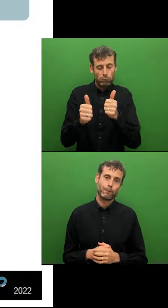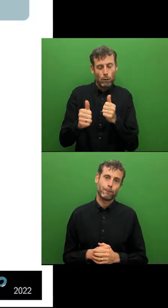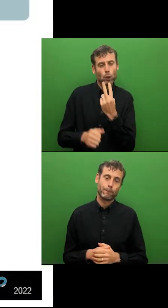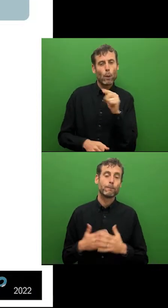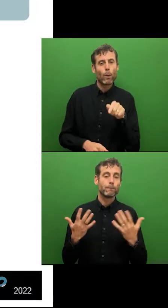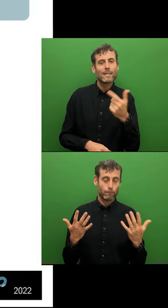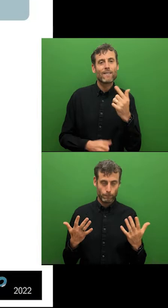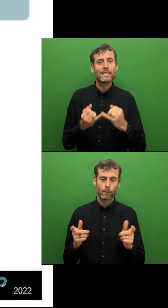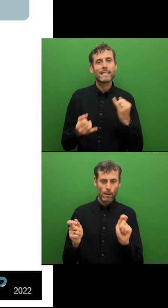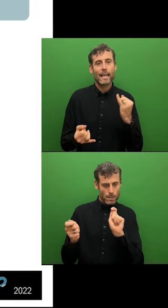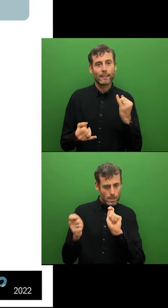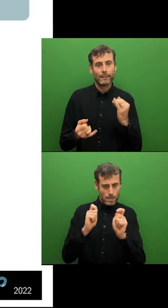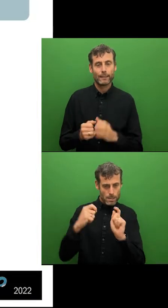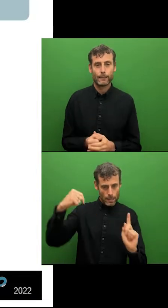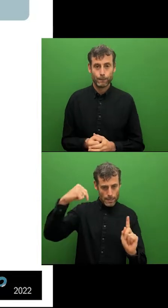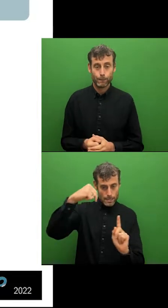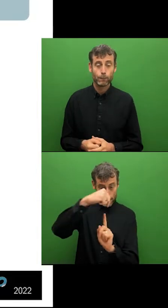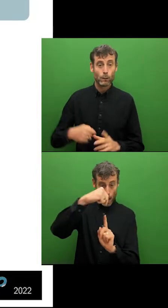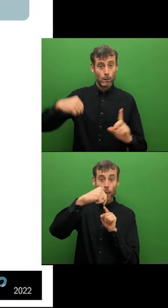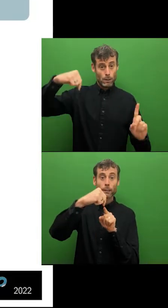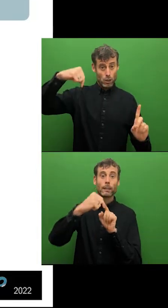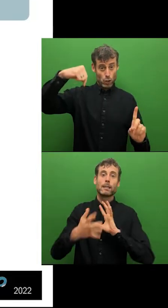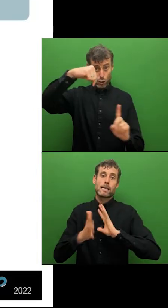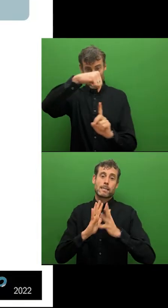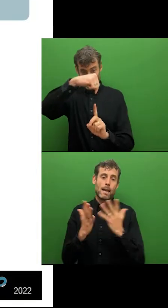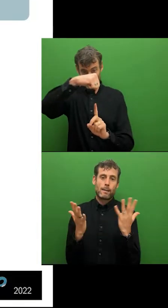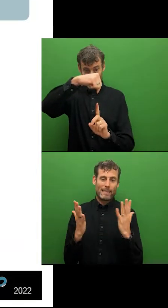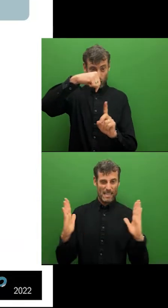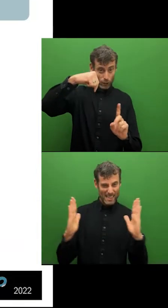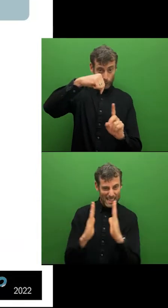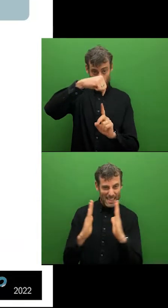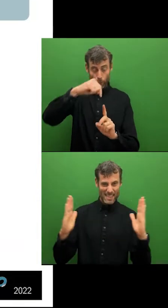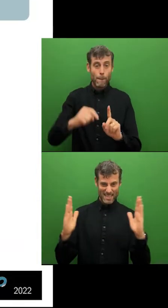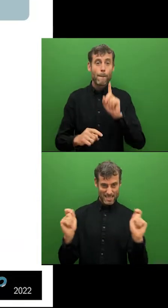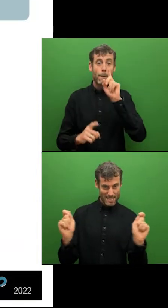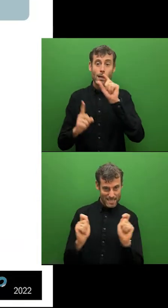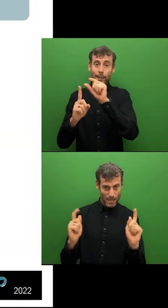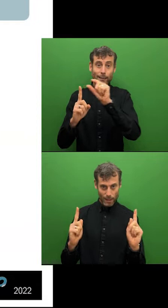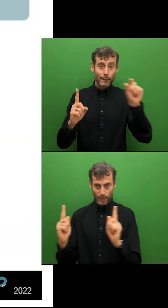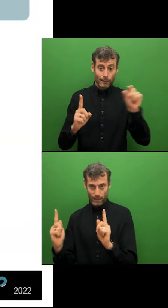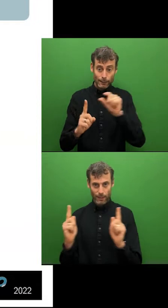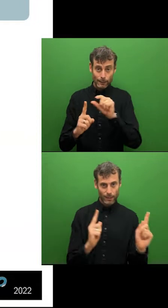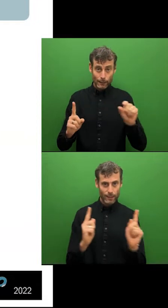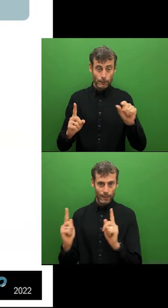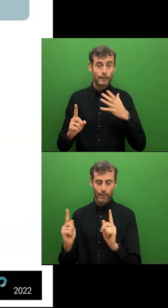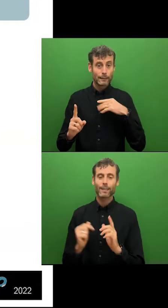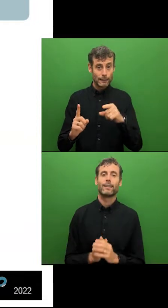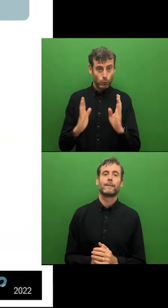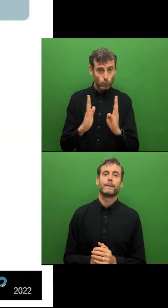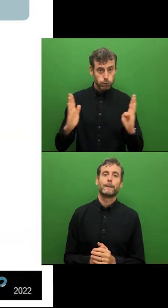signing. Manually aligning subtitles to the signing requires shifting them and rescaling them to match the